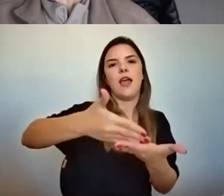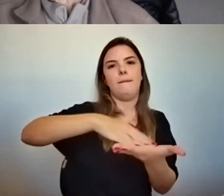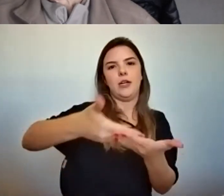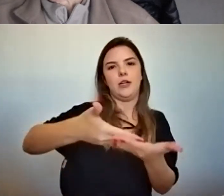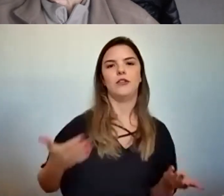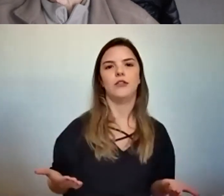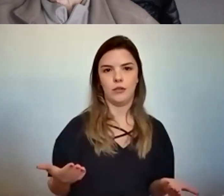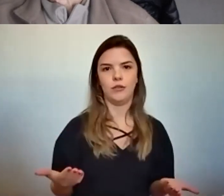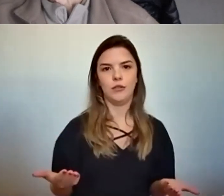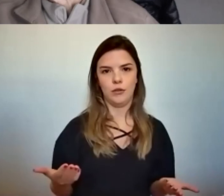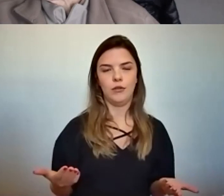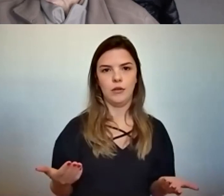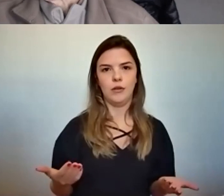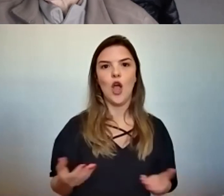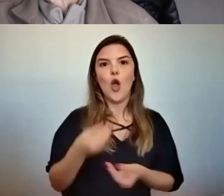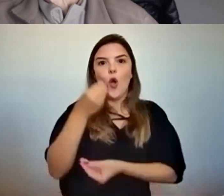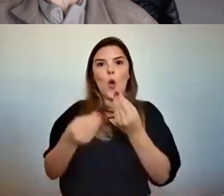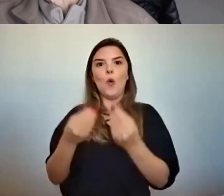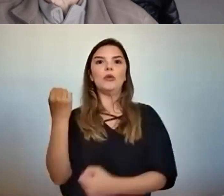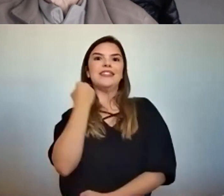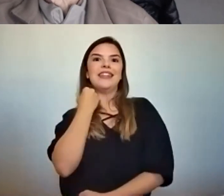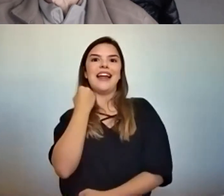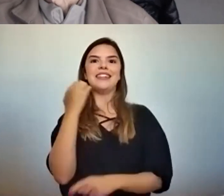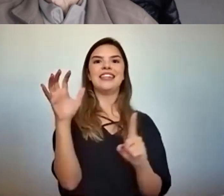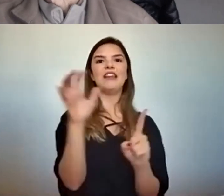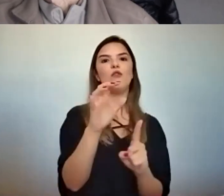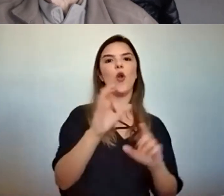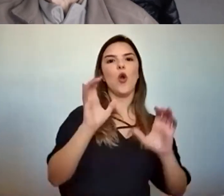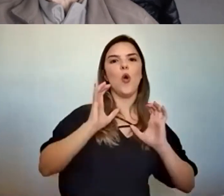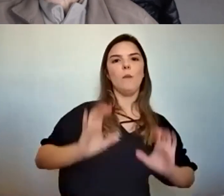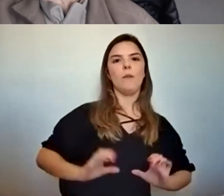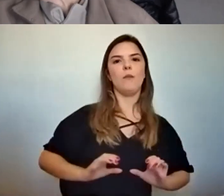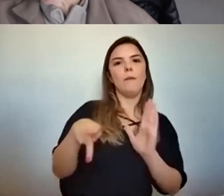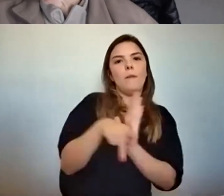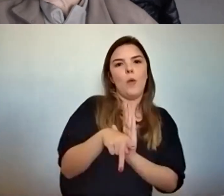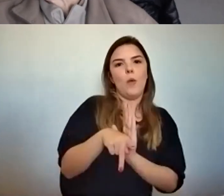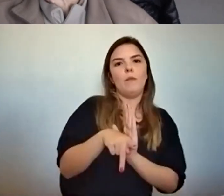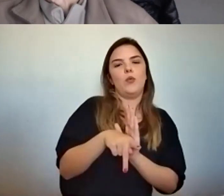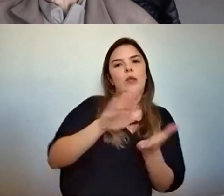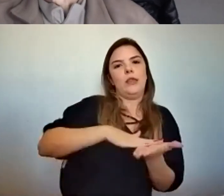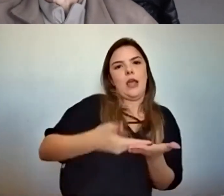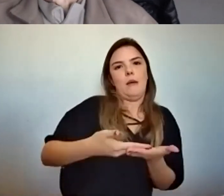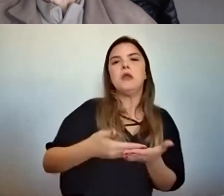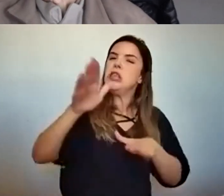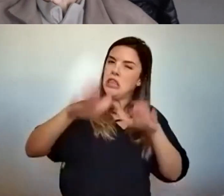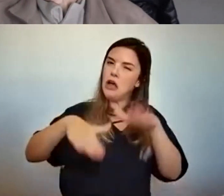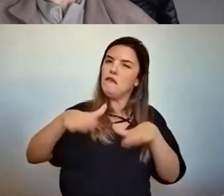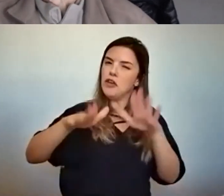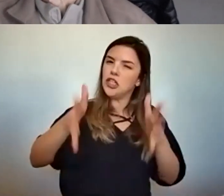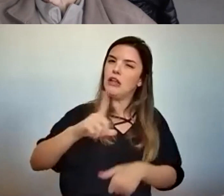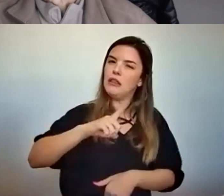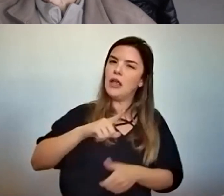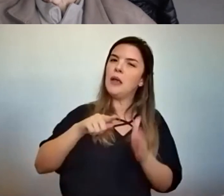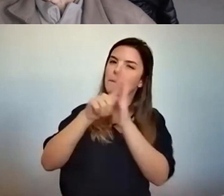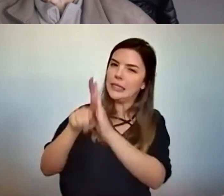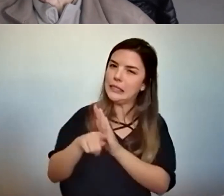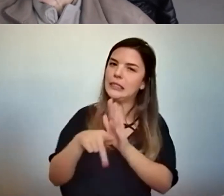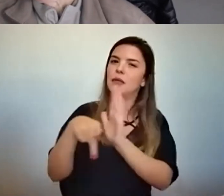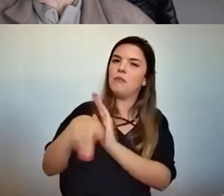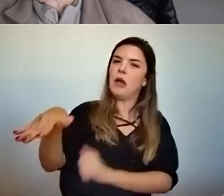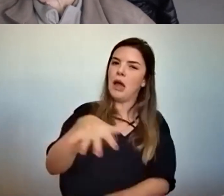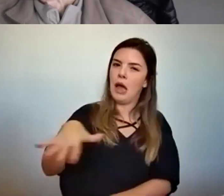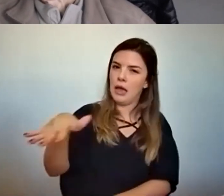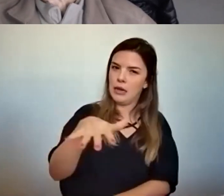various types of behavior, and maybe you could find some indications on that. I can tell you it's just an anecdote. It's worth just